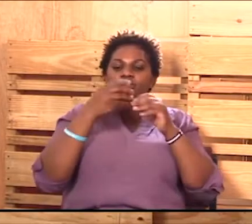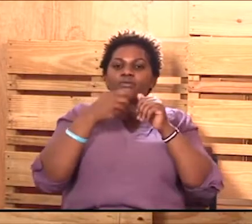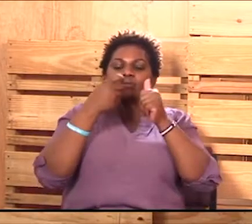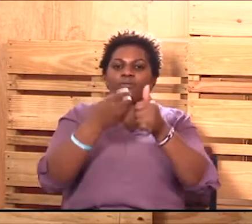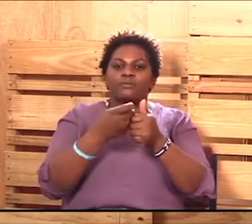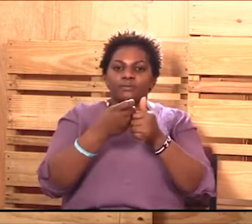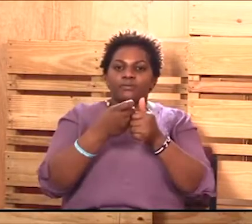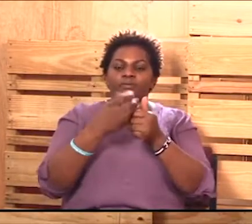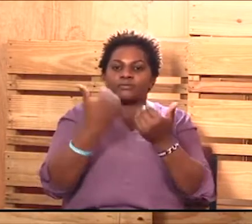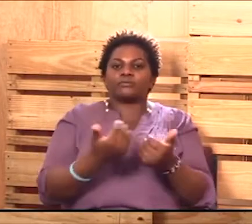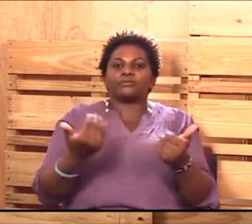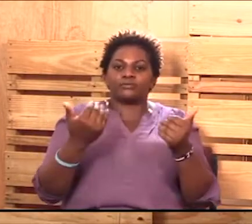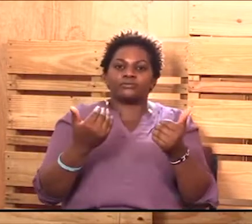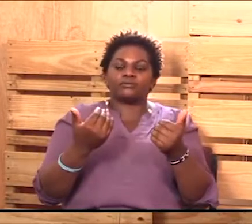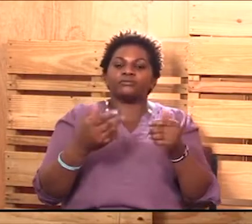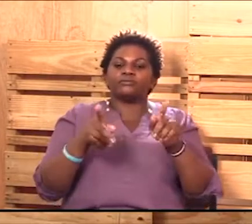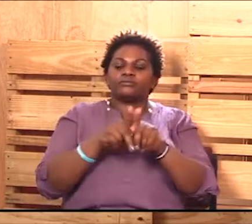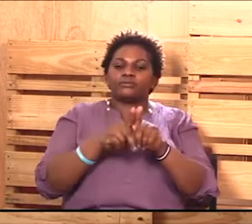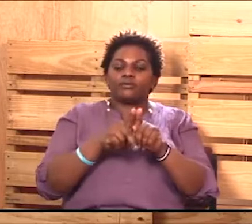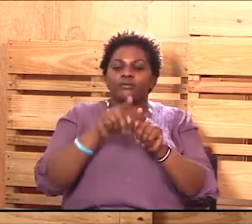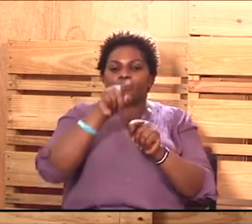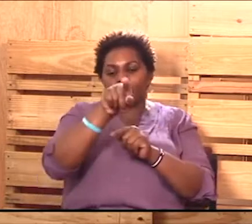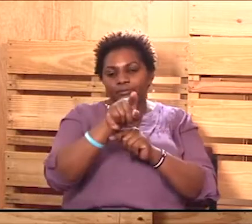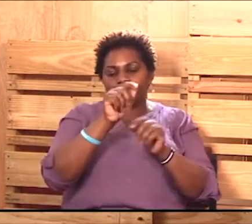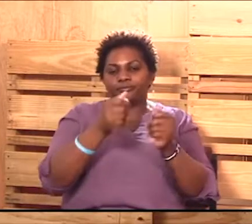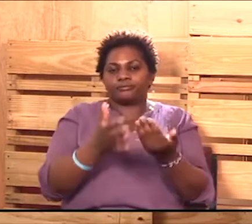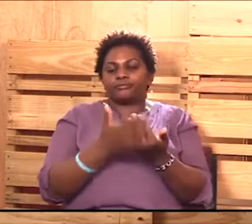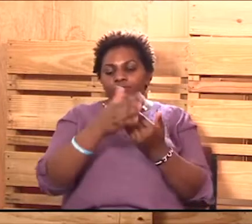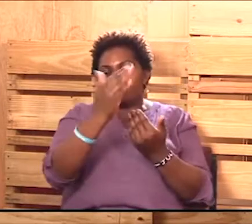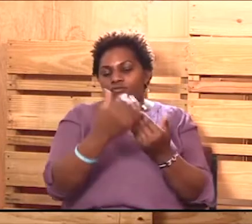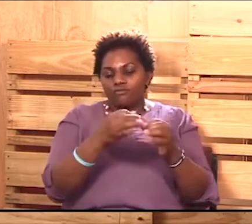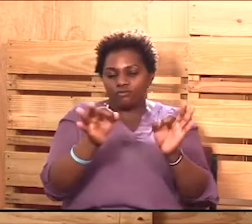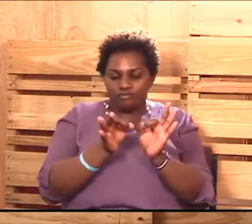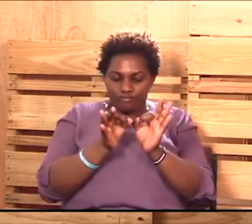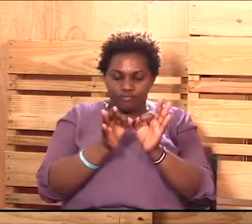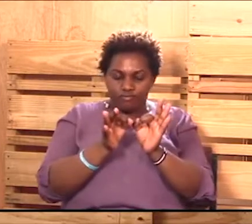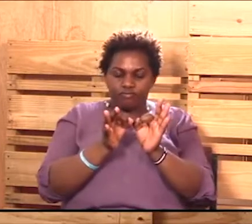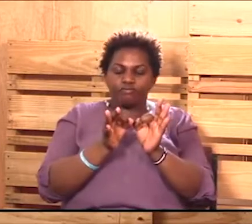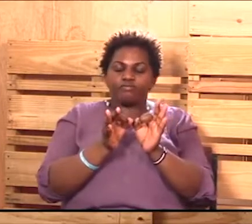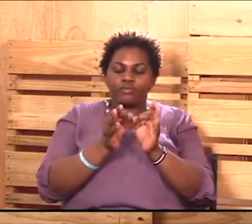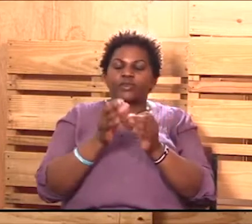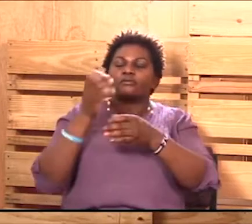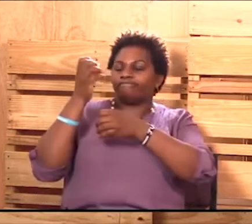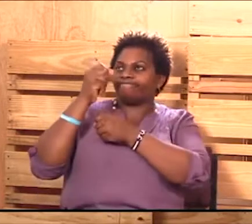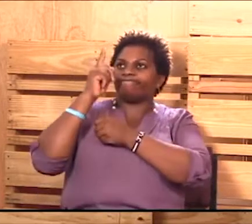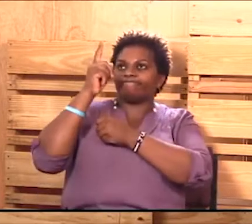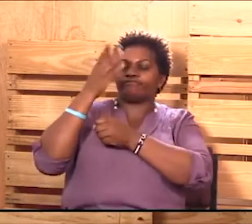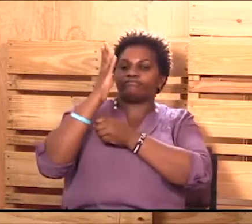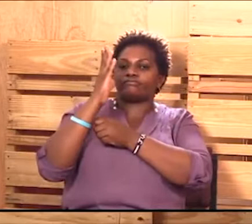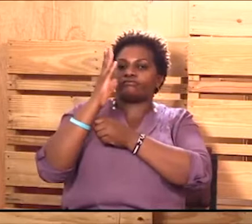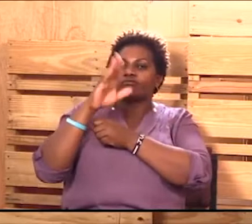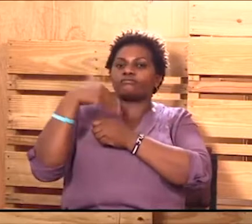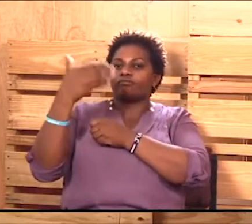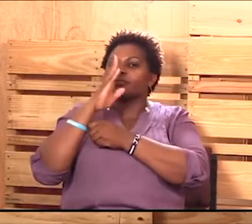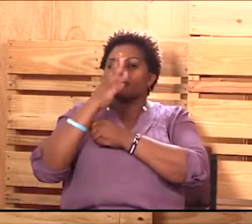needs as children, that he will also provide for you to be able to take care of your family. So trust in God and know that he will